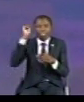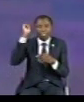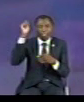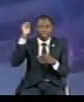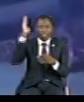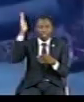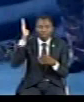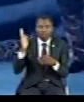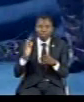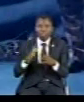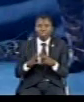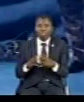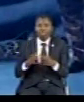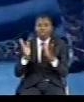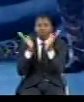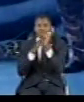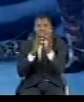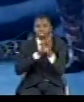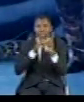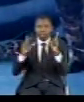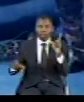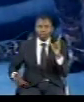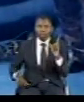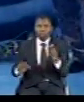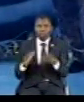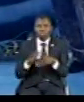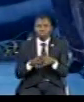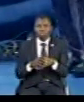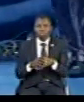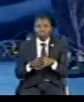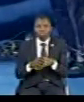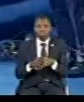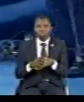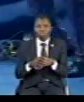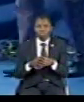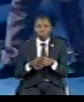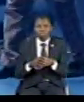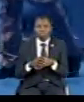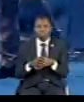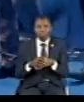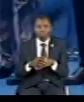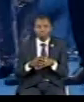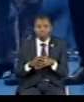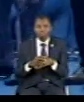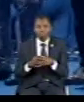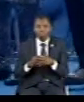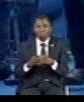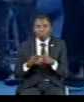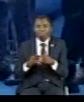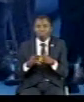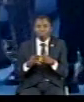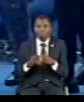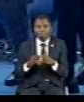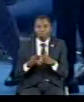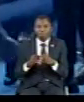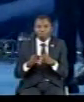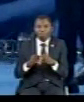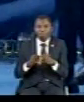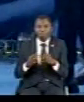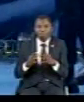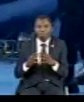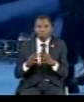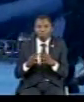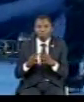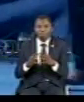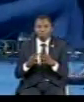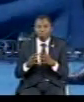Praise the Lord. Mama Mila Amagulu is very excited tonight as God has healed